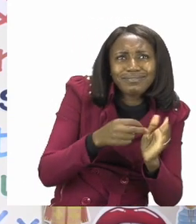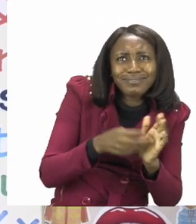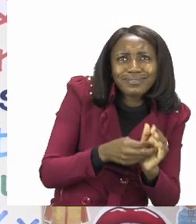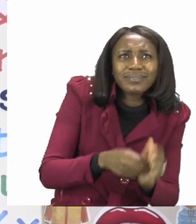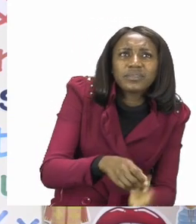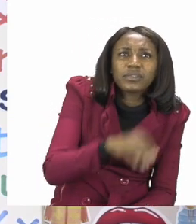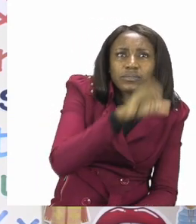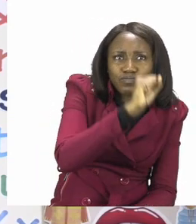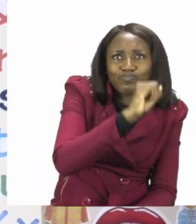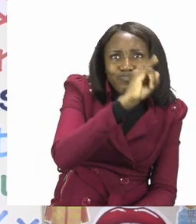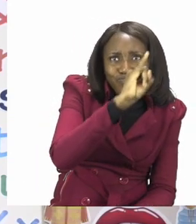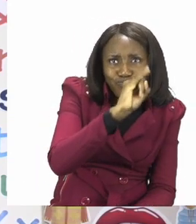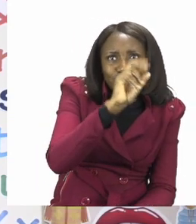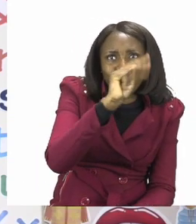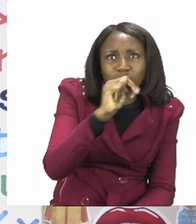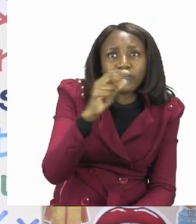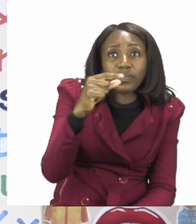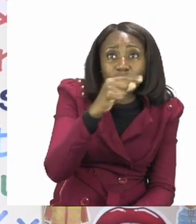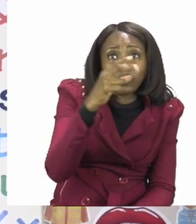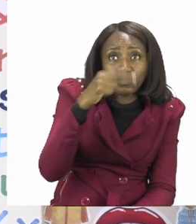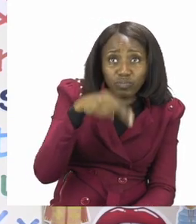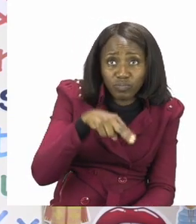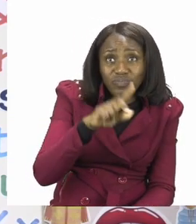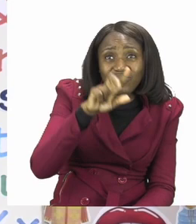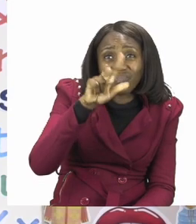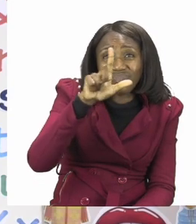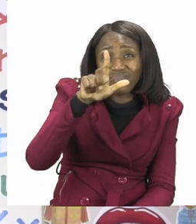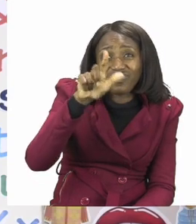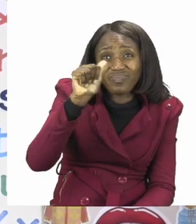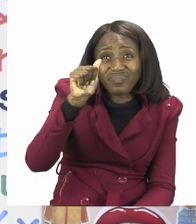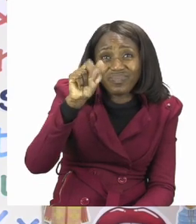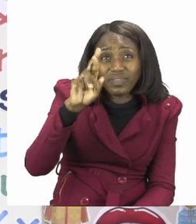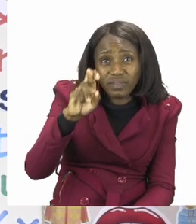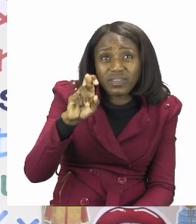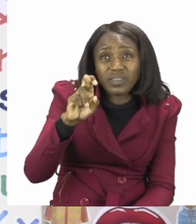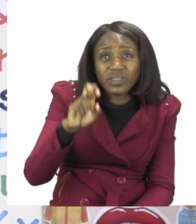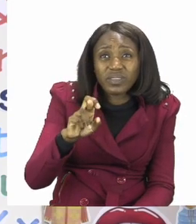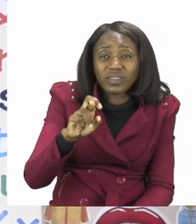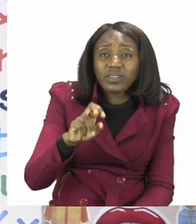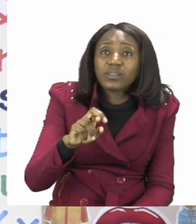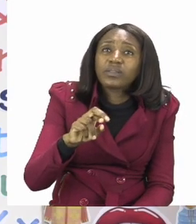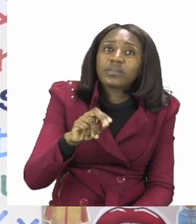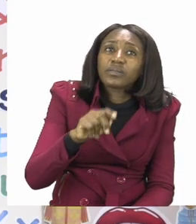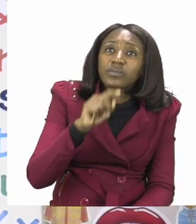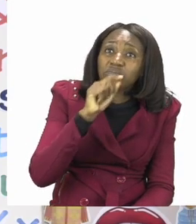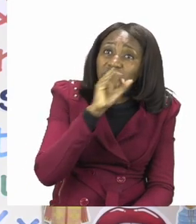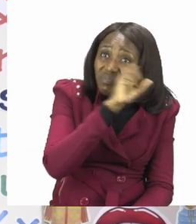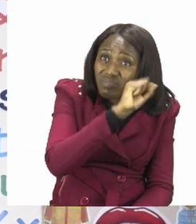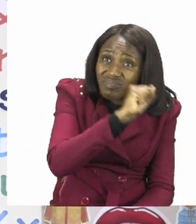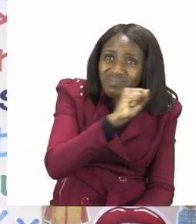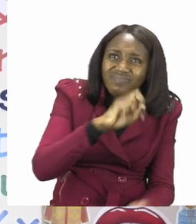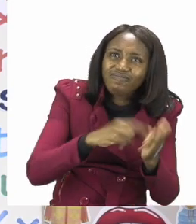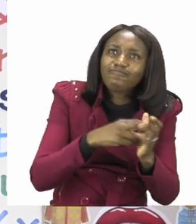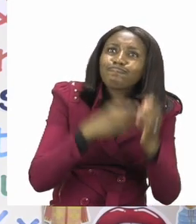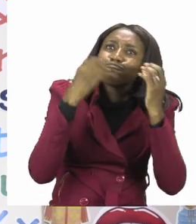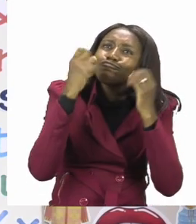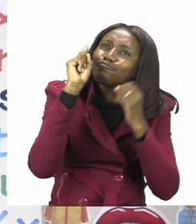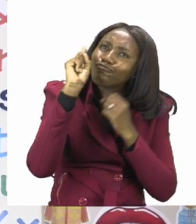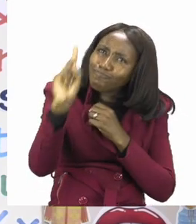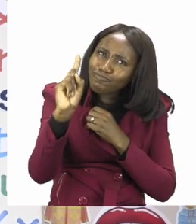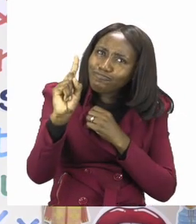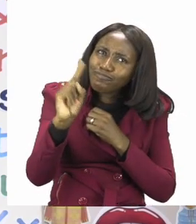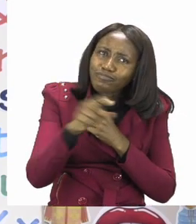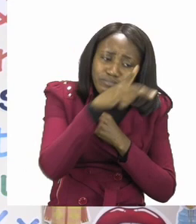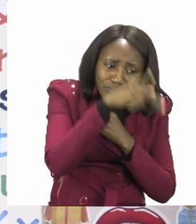is singular. So, singular means one thing, and then plural